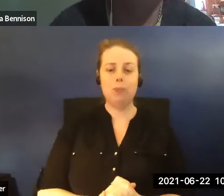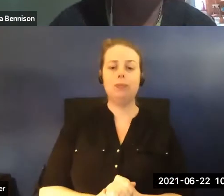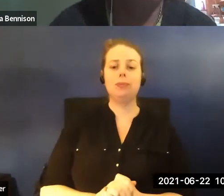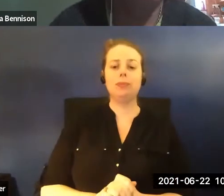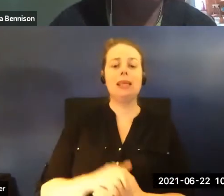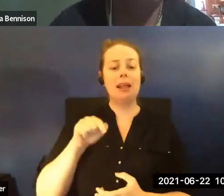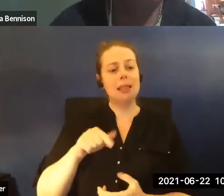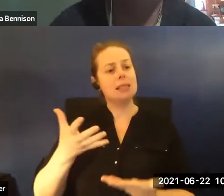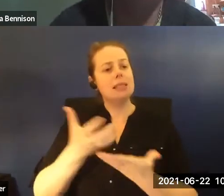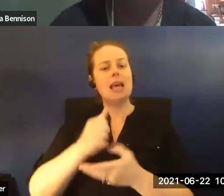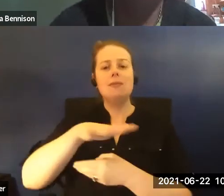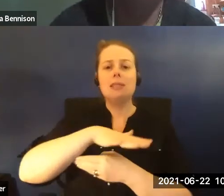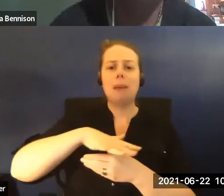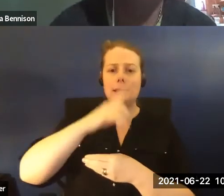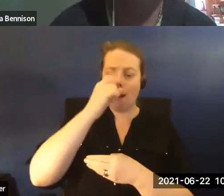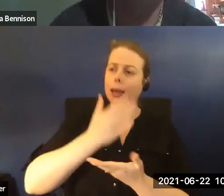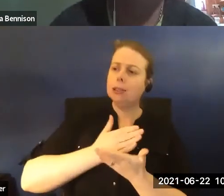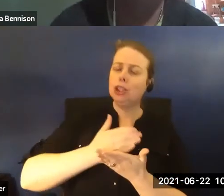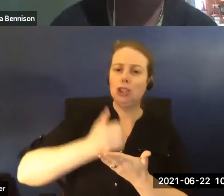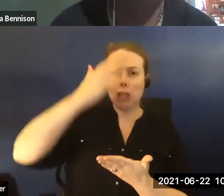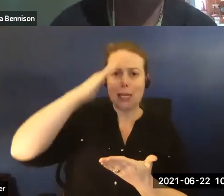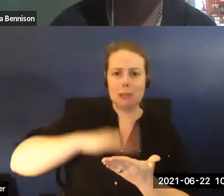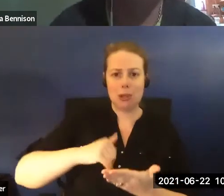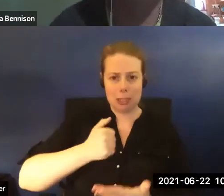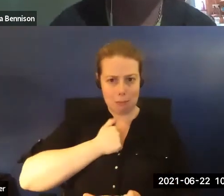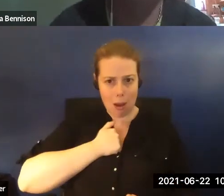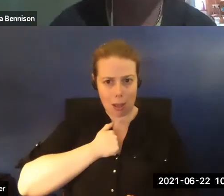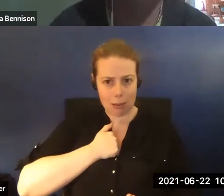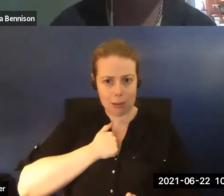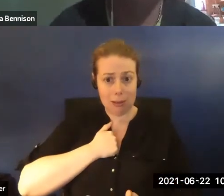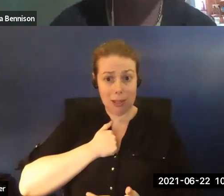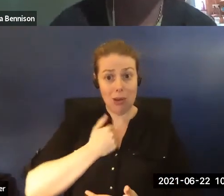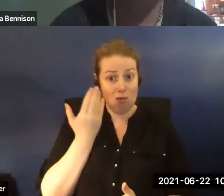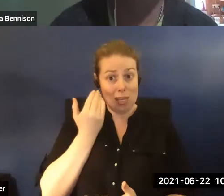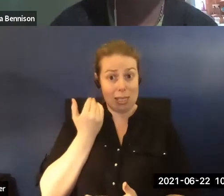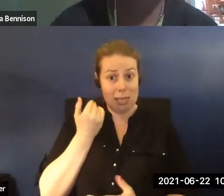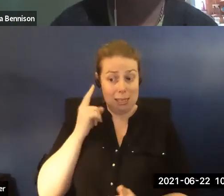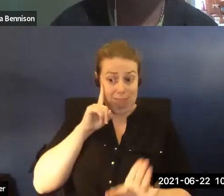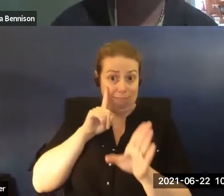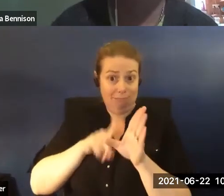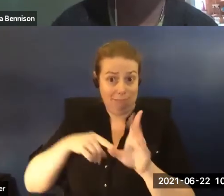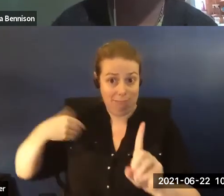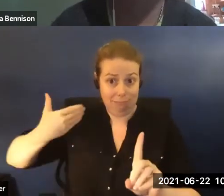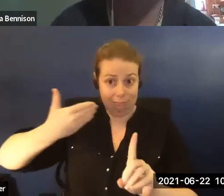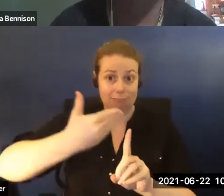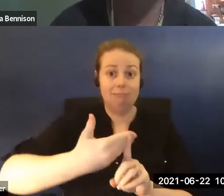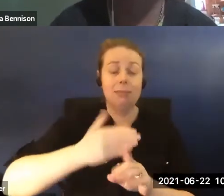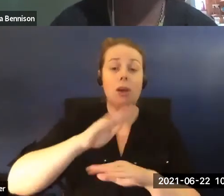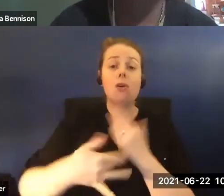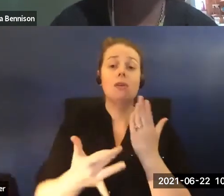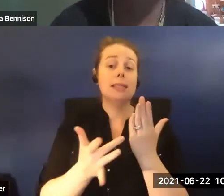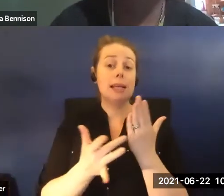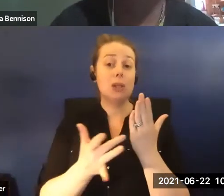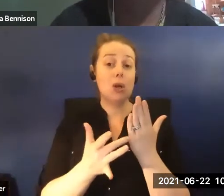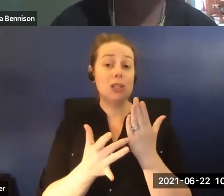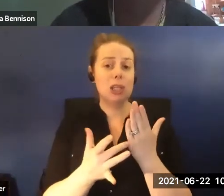space. And I can share some experiences that I've come across in the last 12 months about technology that